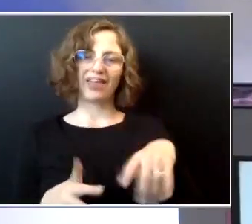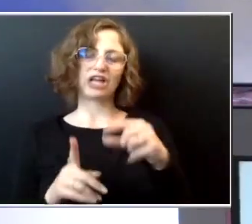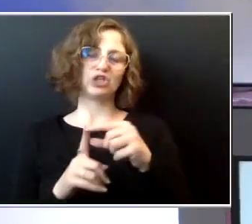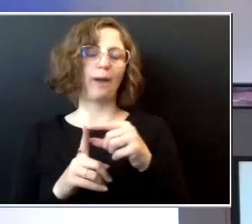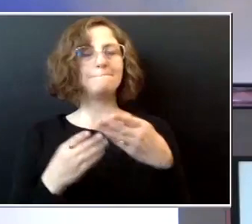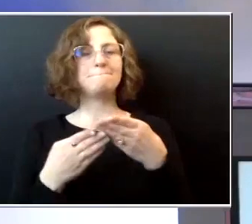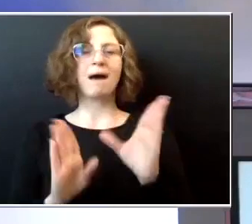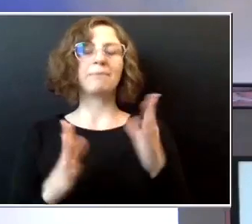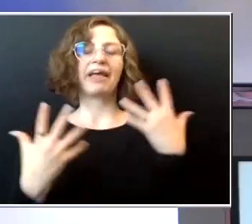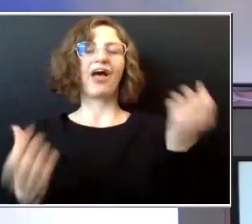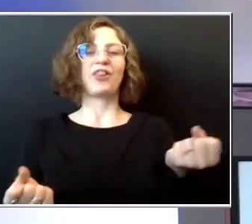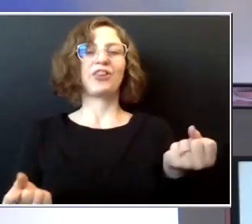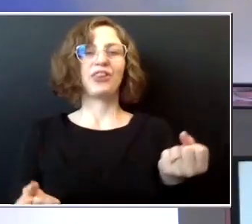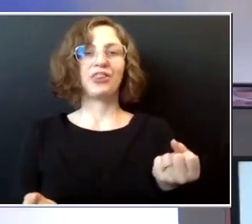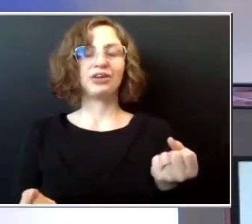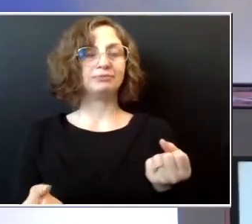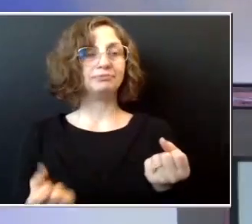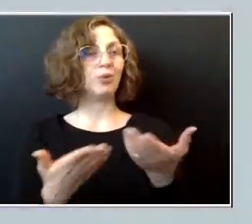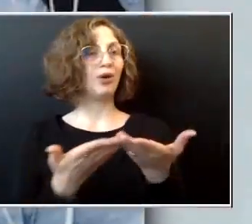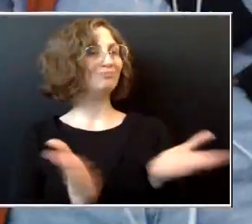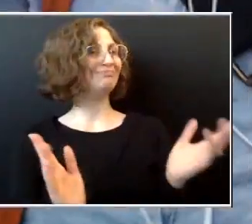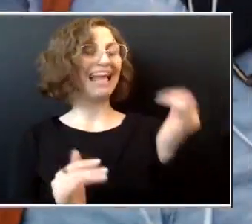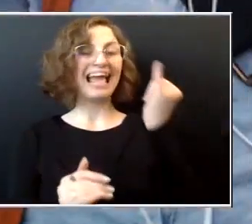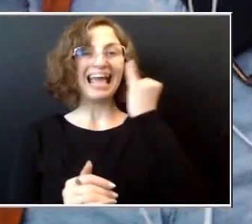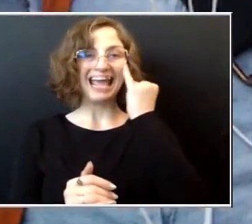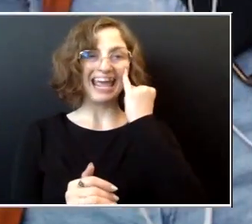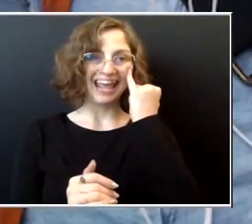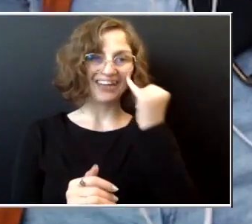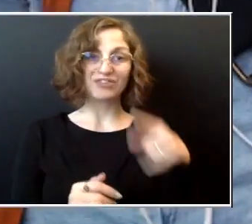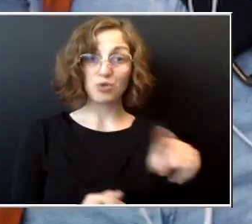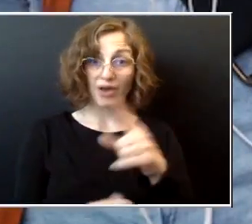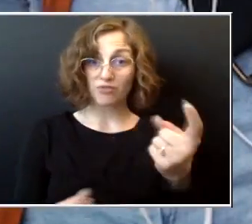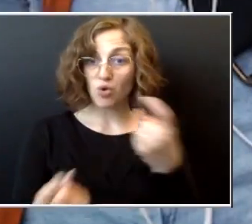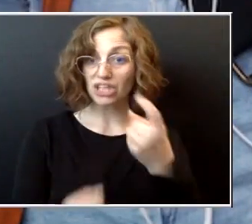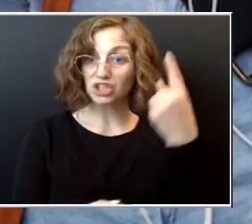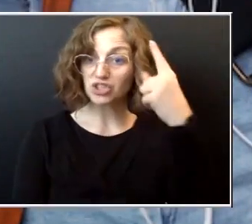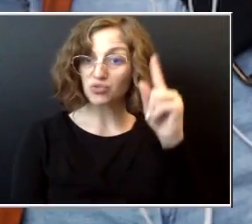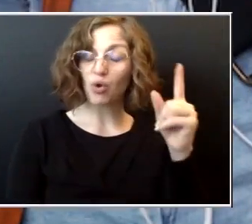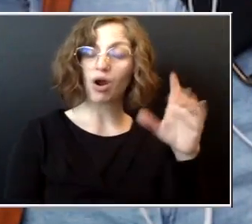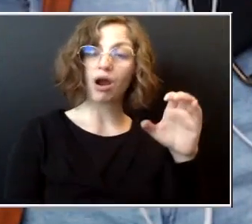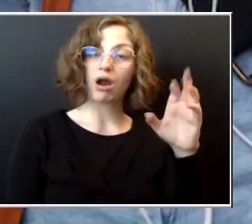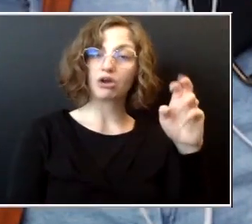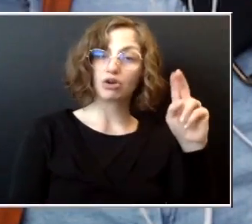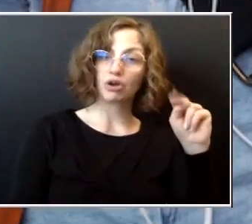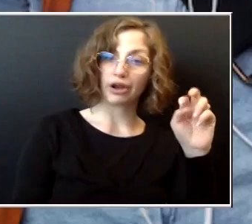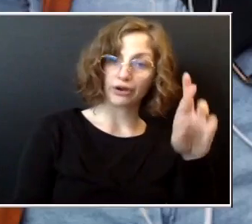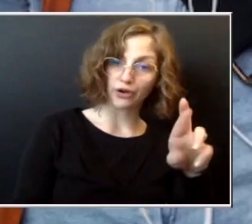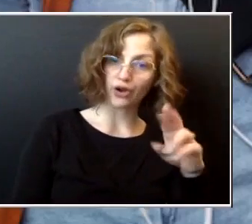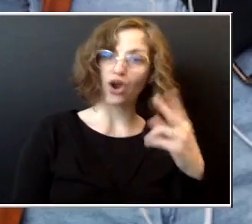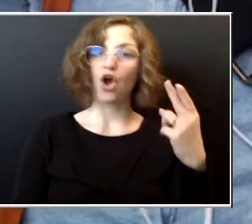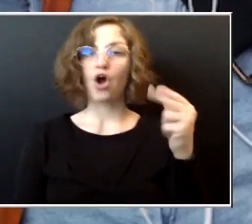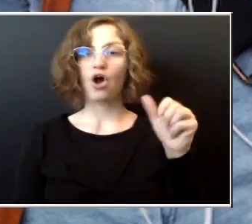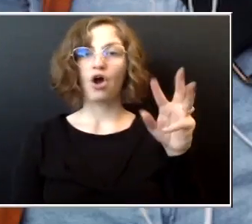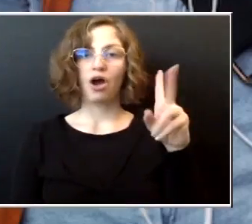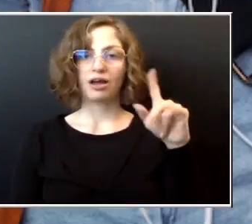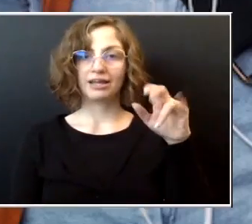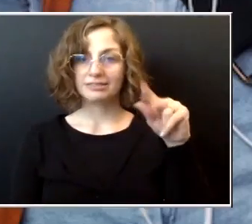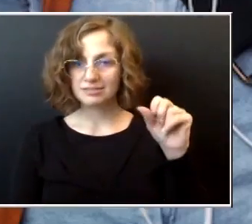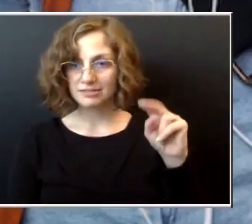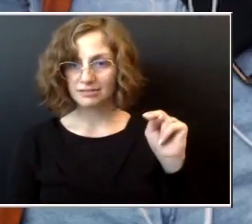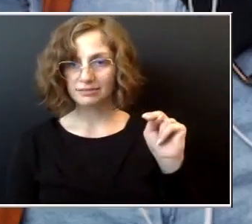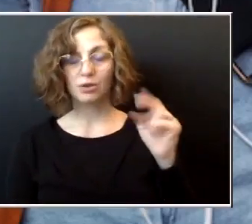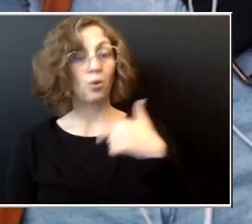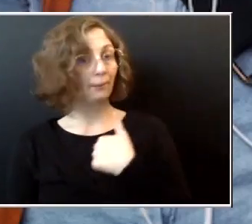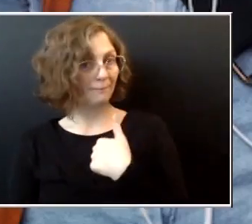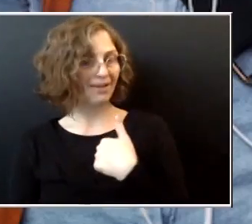Doc Krenner, or Dr. Krenner, Doc Hawk, or myself, please send them using the links on your screen to YouTube, Facebook, the X platform,